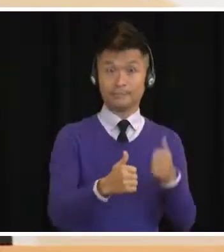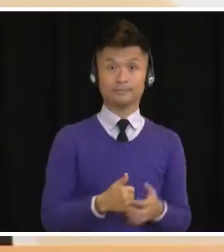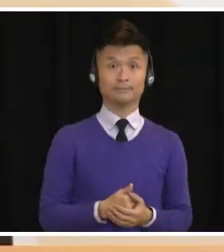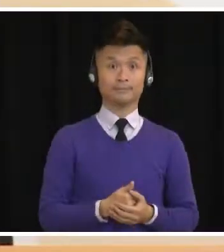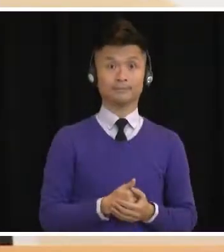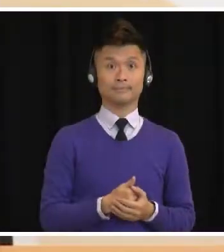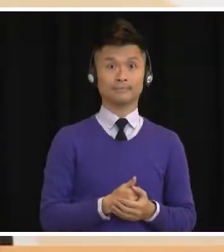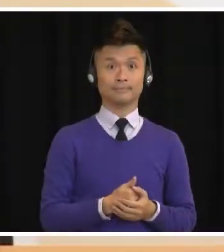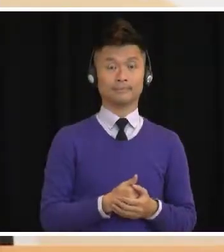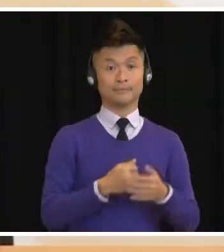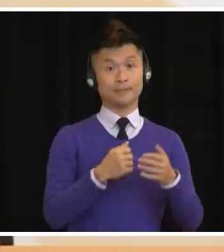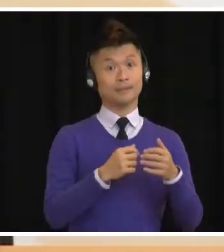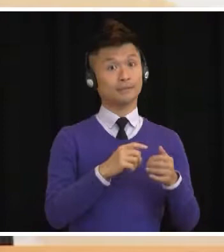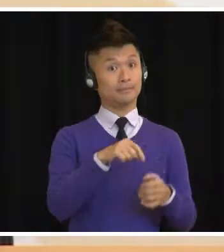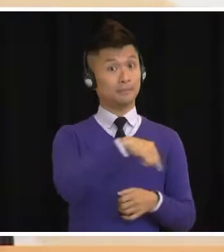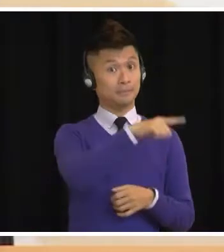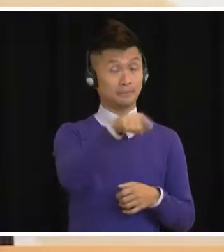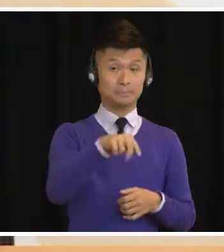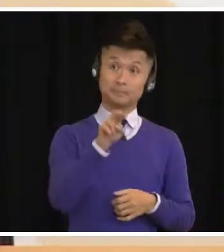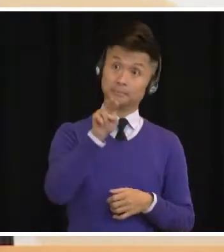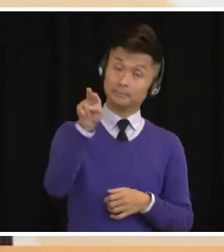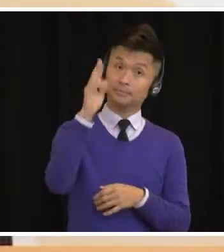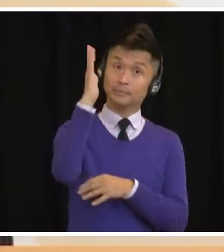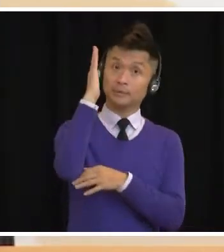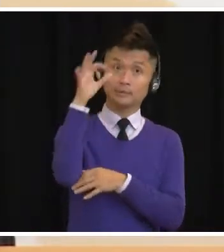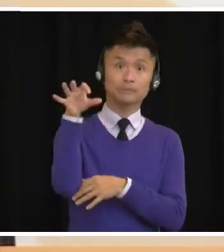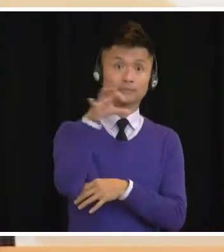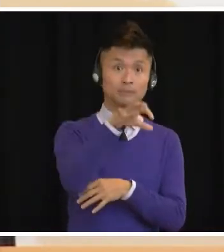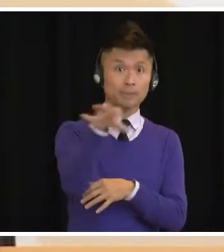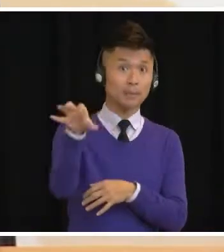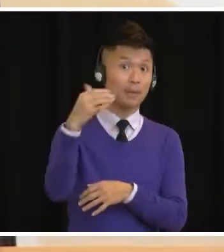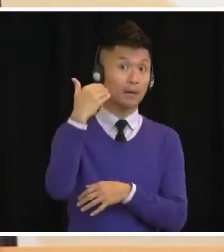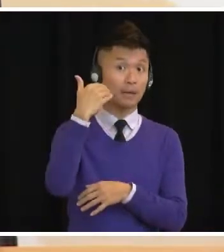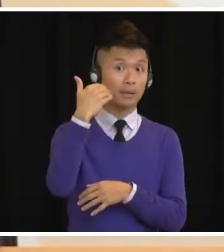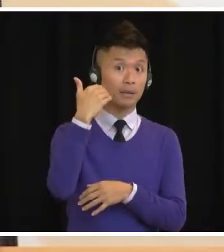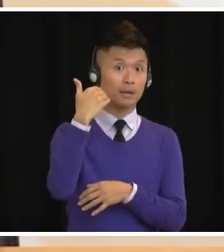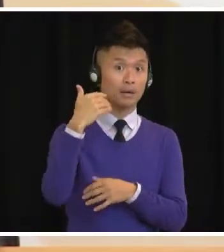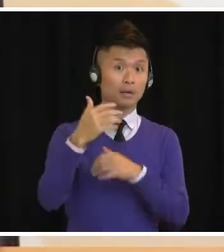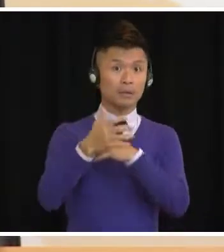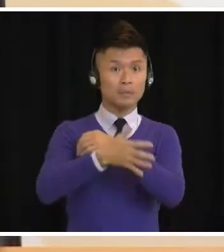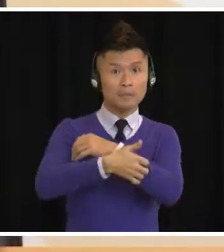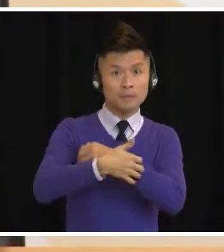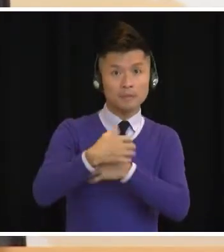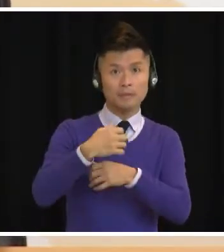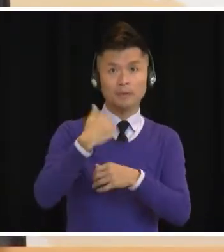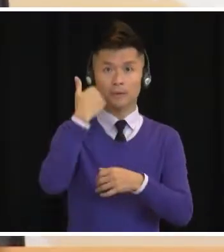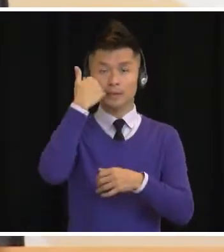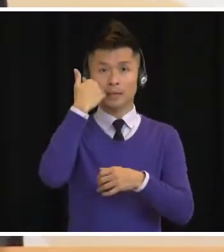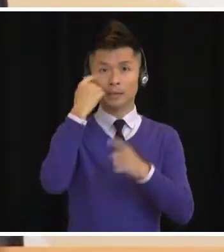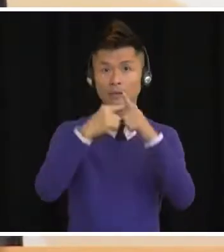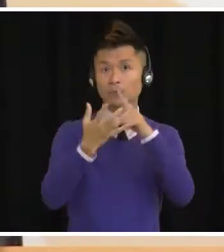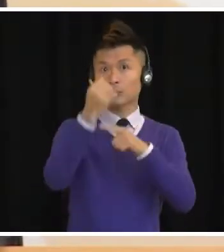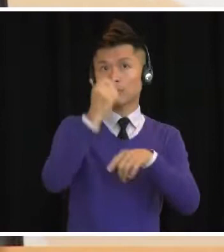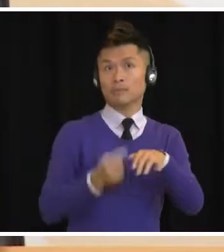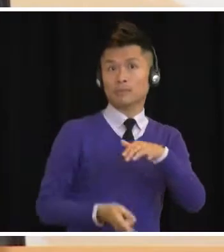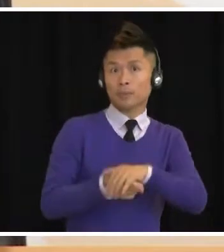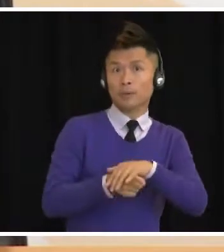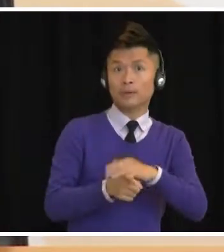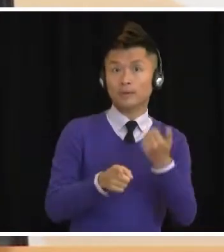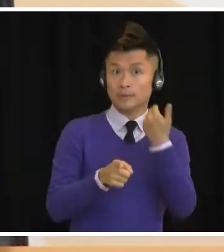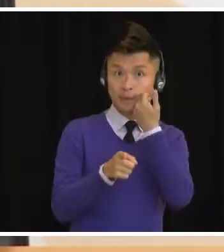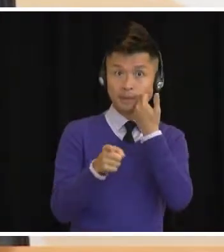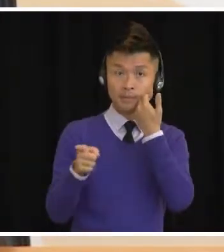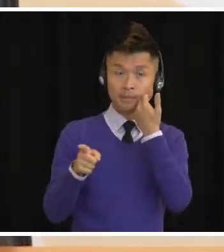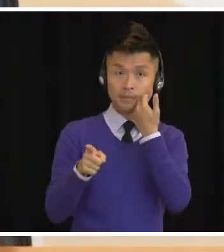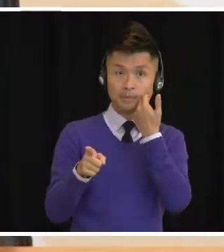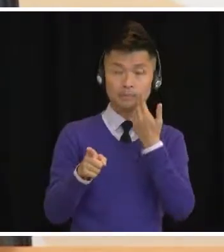governmental circles. As a yuan, you don't deal with my complaint as a child about how